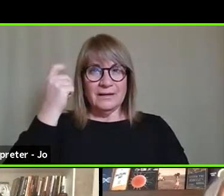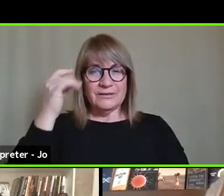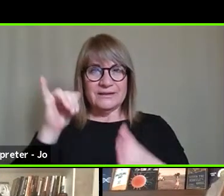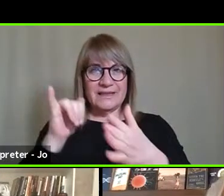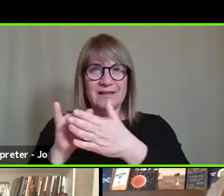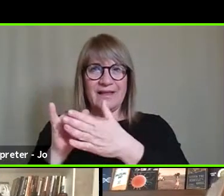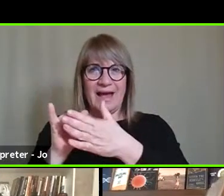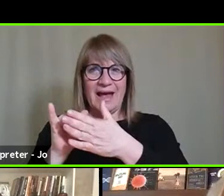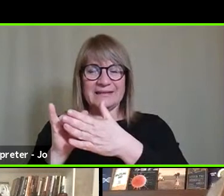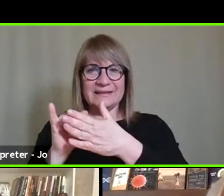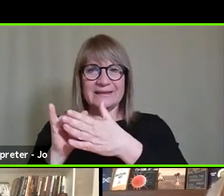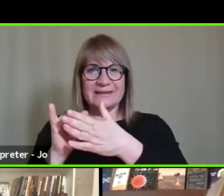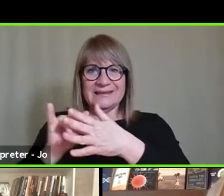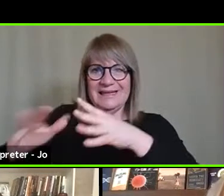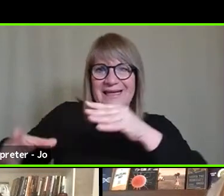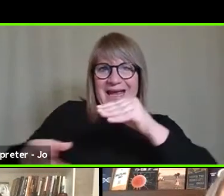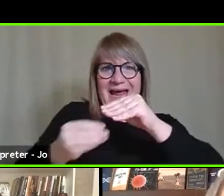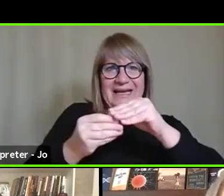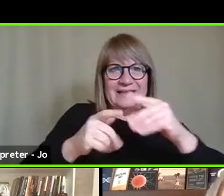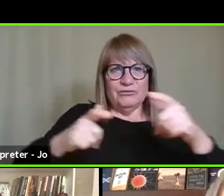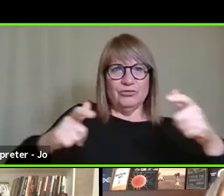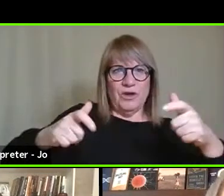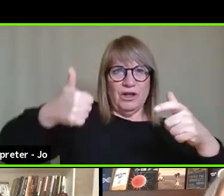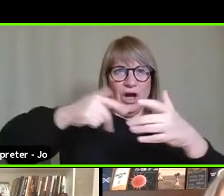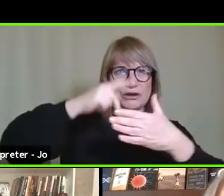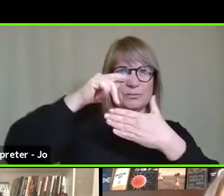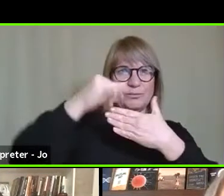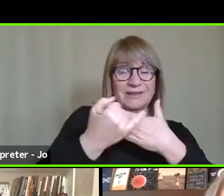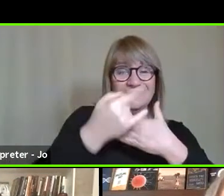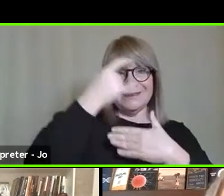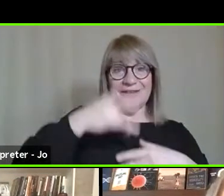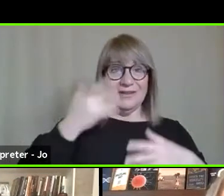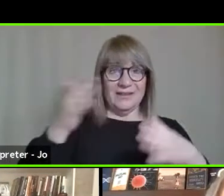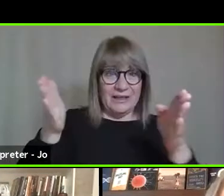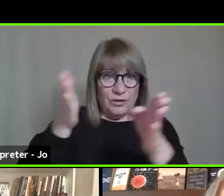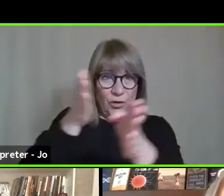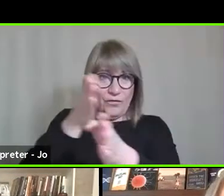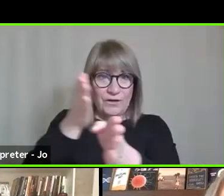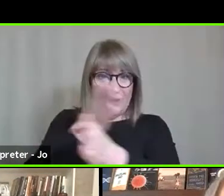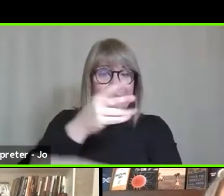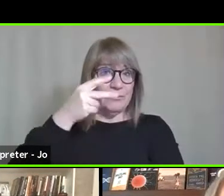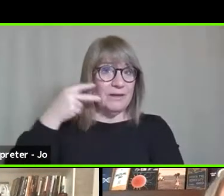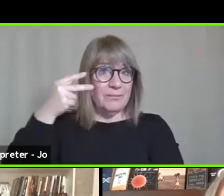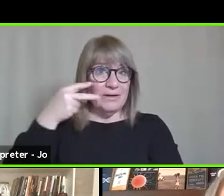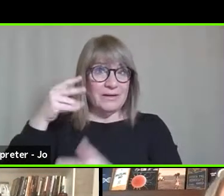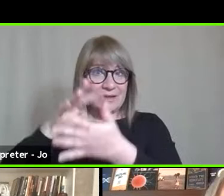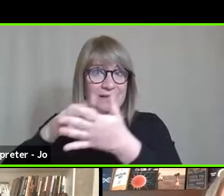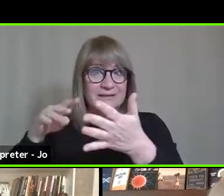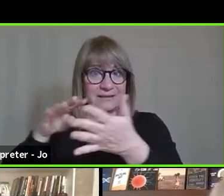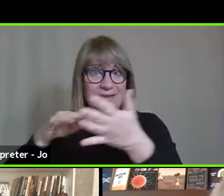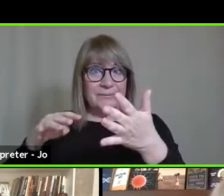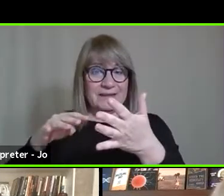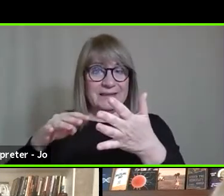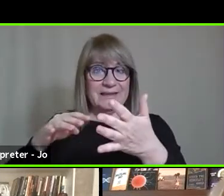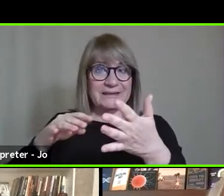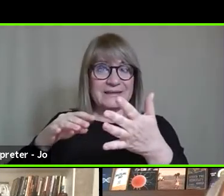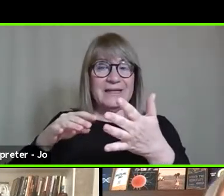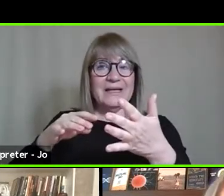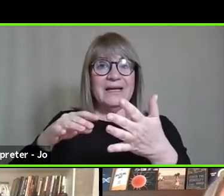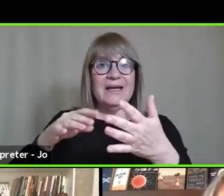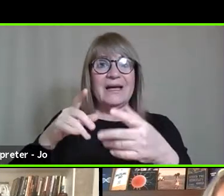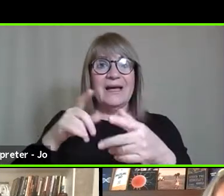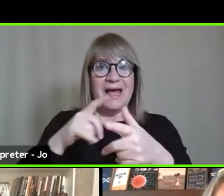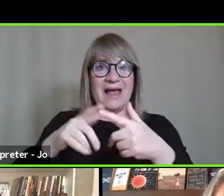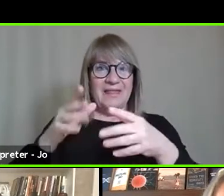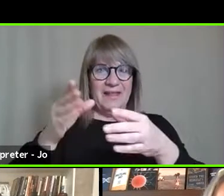larger empiric project i just think as you're overlapping with periods of native american studies like the termination period and big land